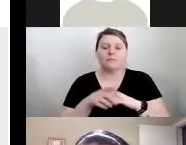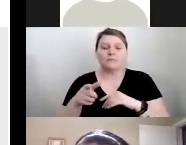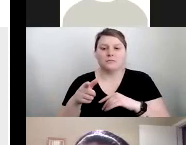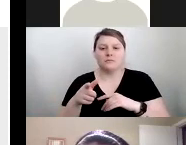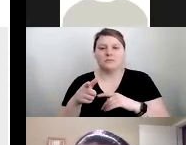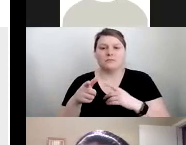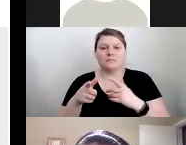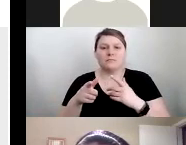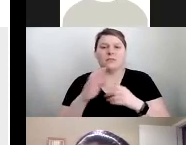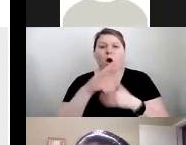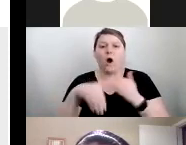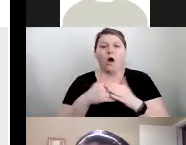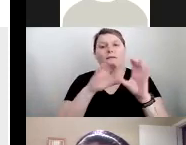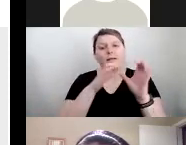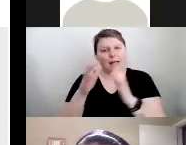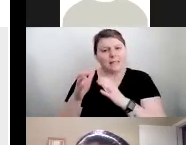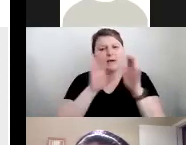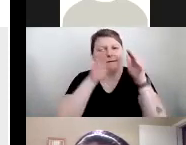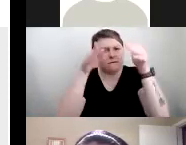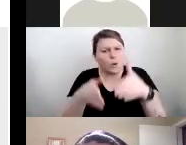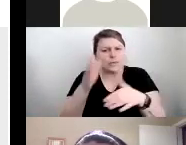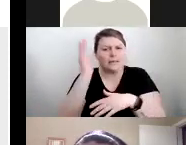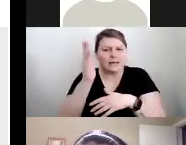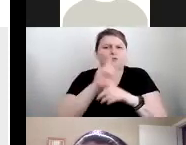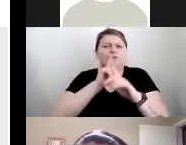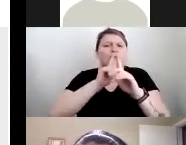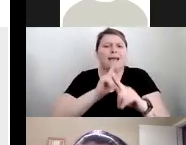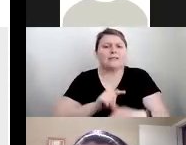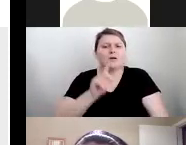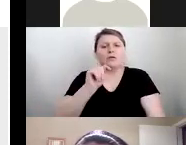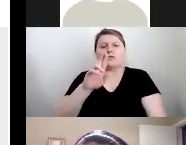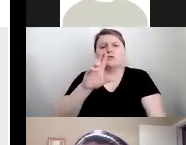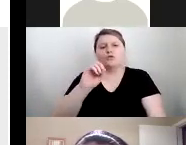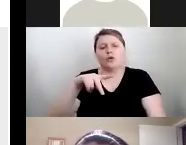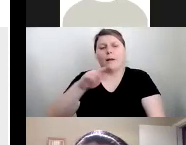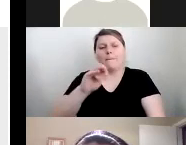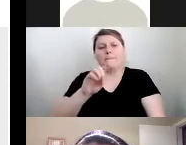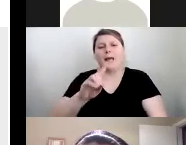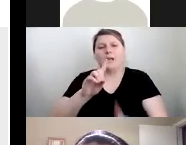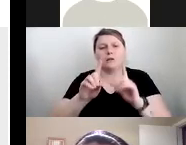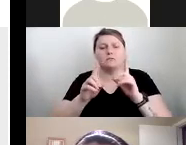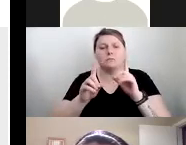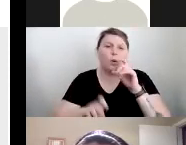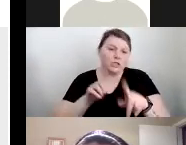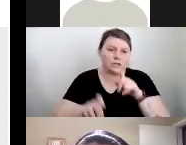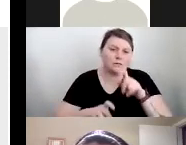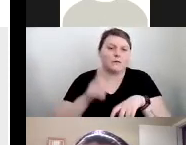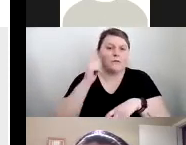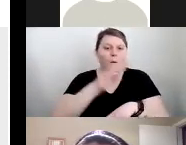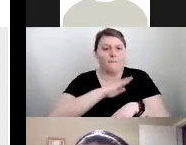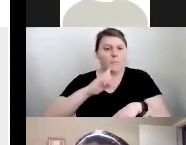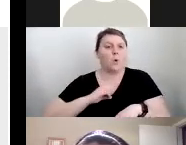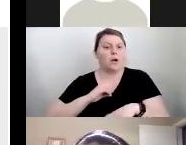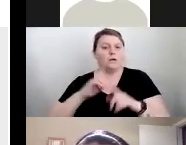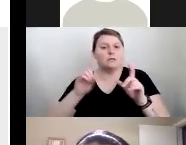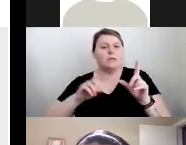And all of these courses kind of gear a lot of their lectures to answer these Trop Med questions on this board exam. And to get this, I